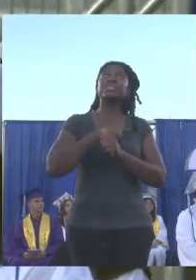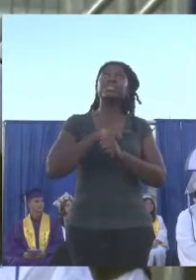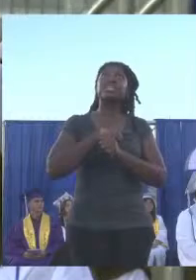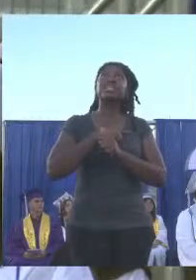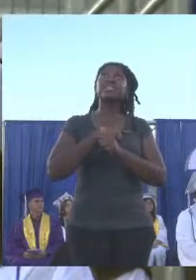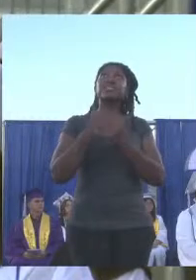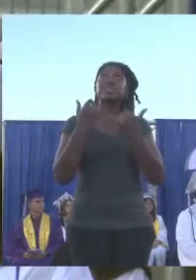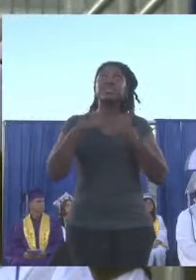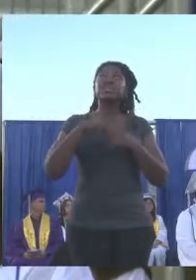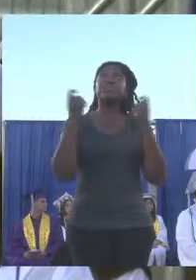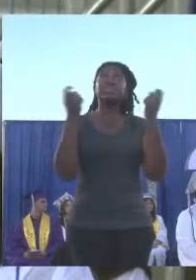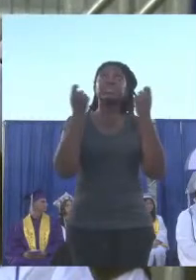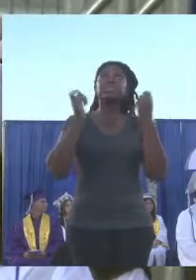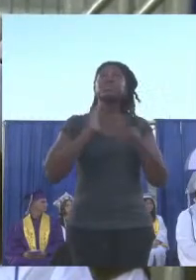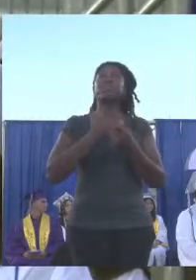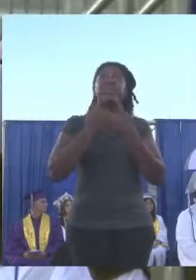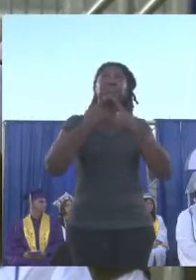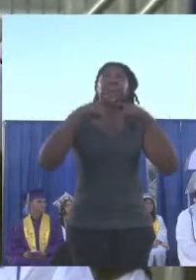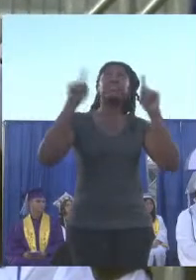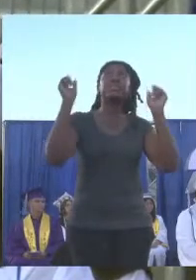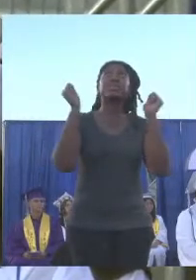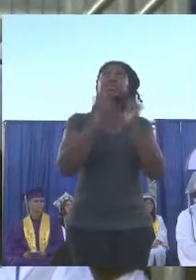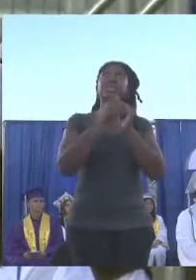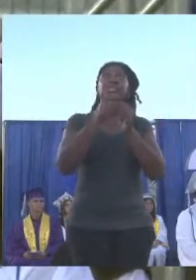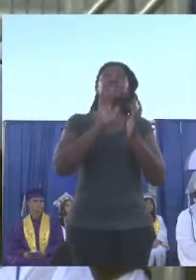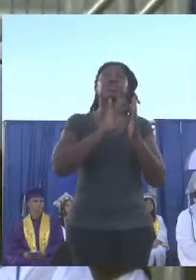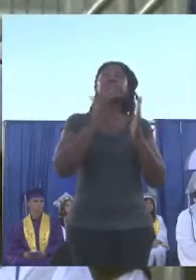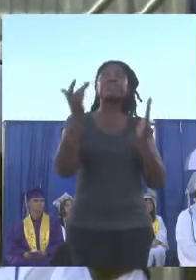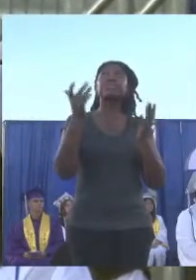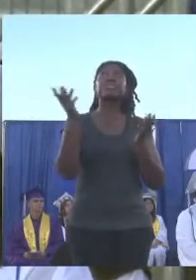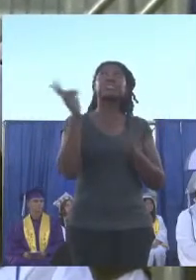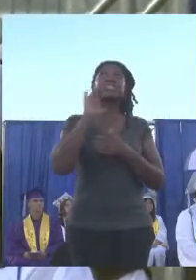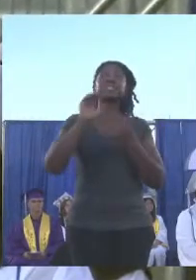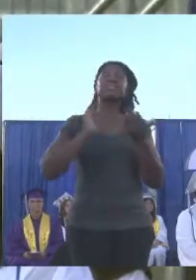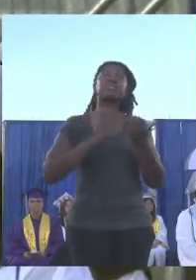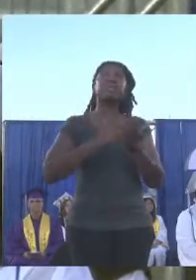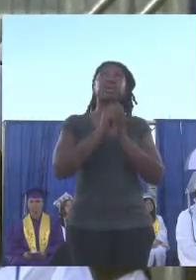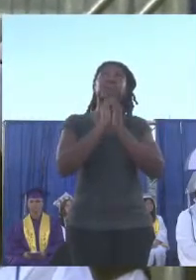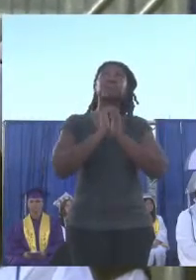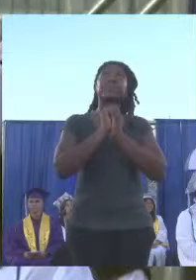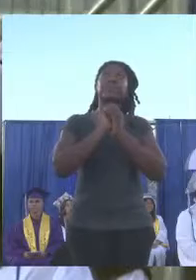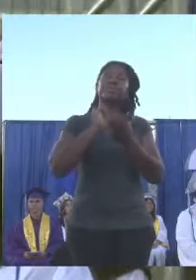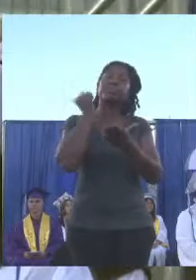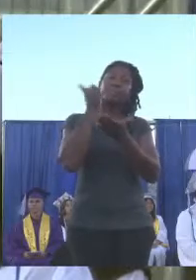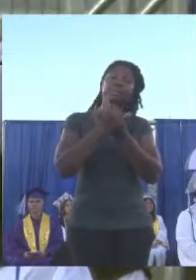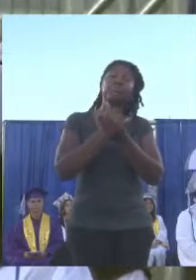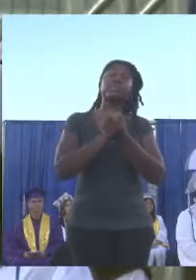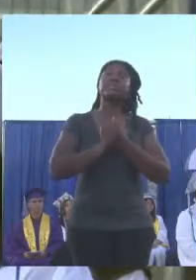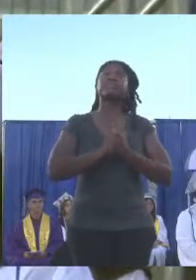studies. Lord, in your mercy, hear our prayer. Amen.